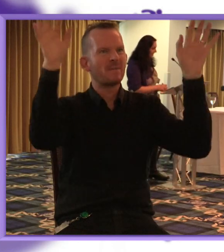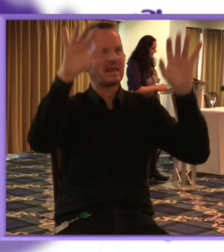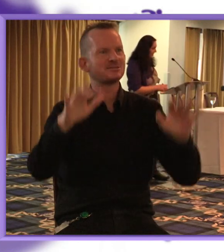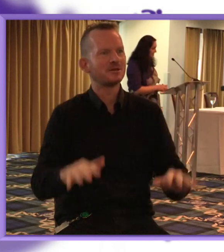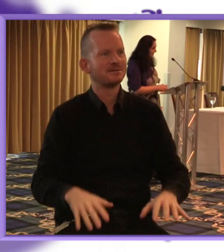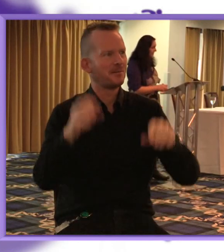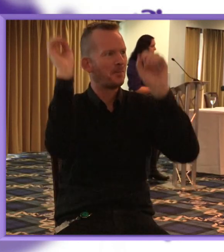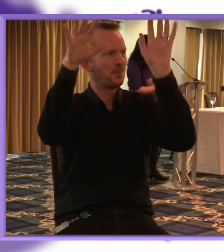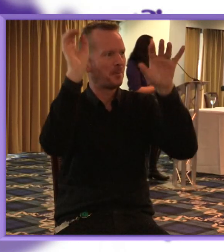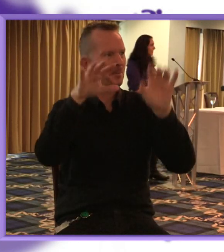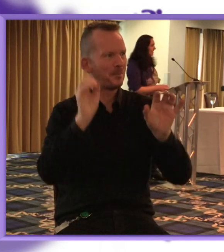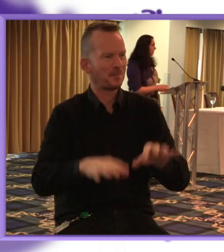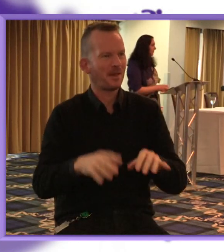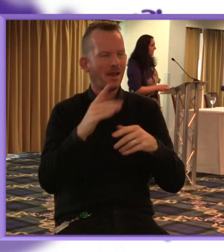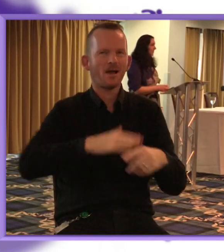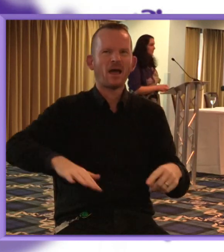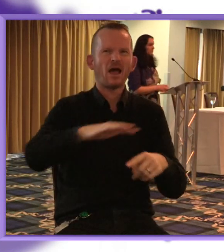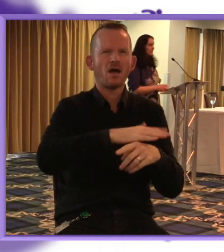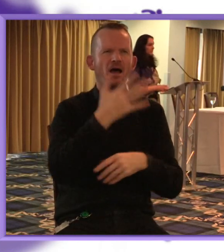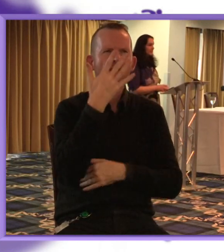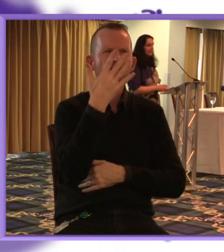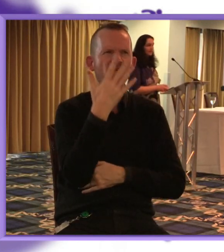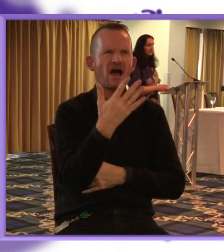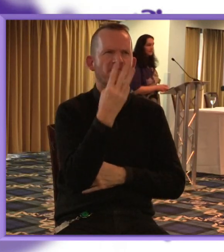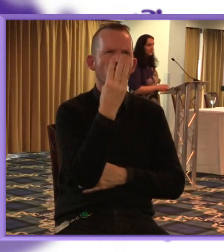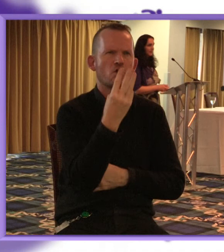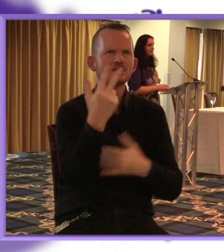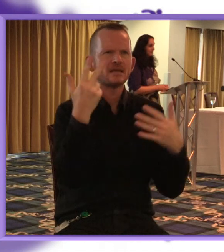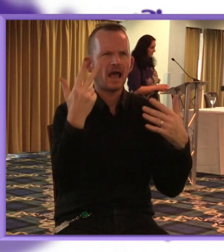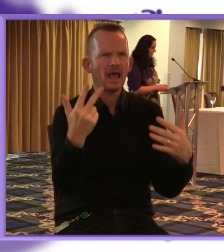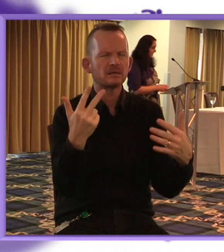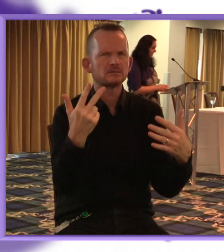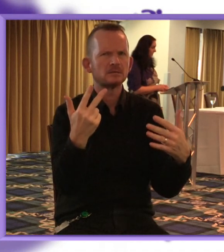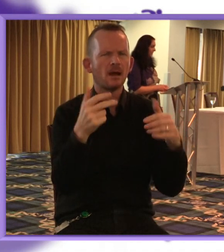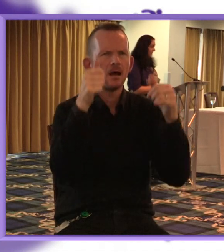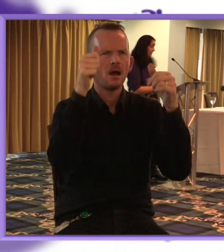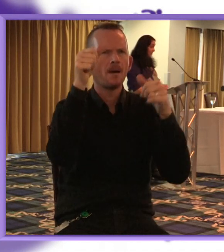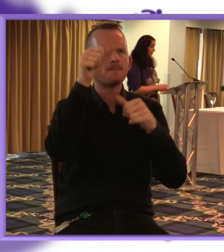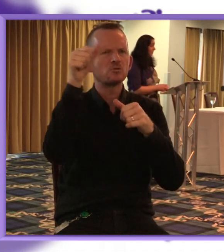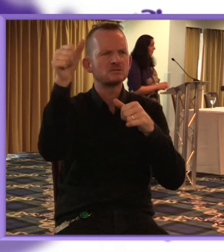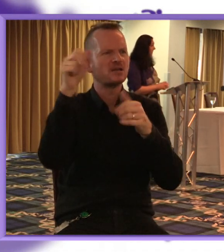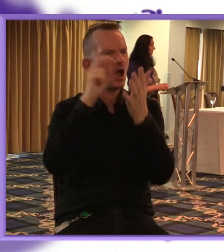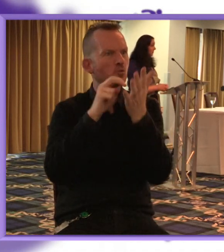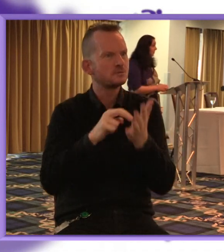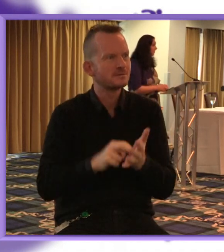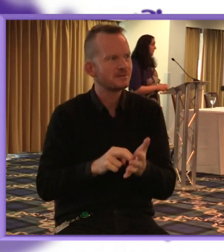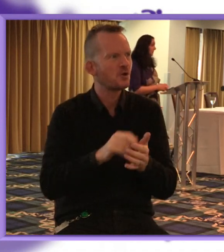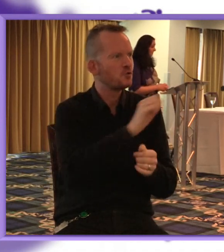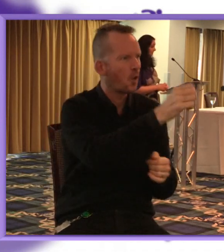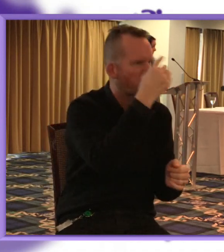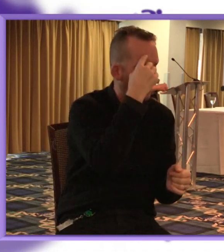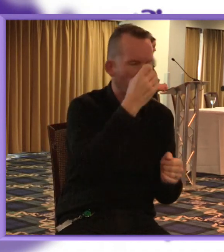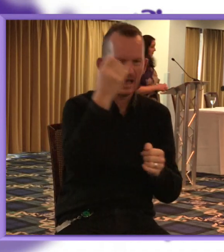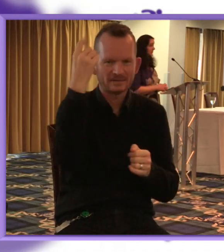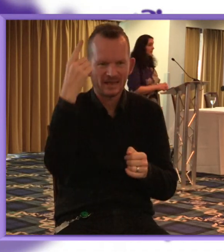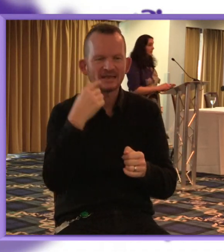in. There were around about 538, give or take, post-it notes, and they were all had your thoughts, your